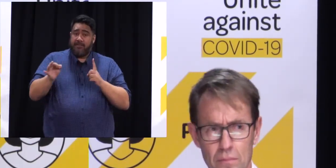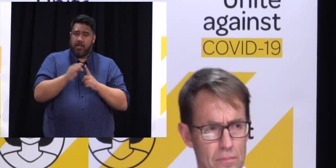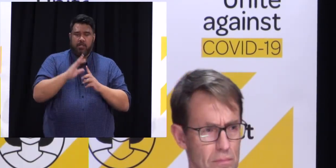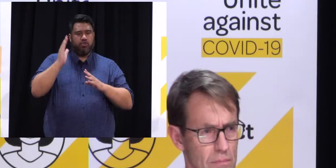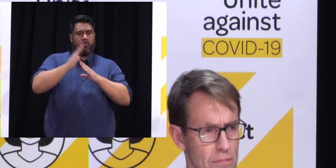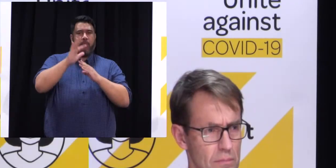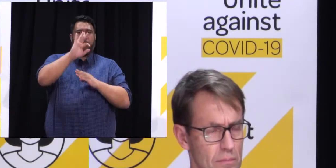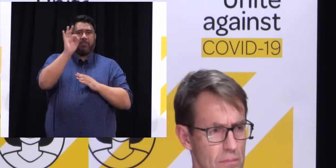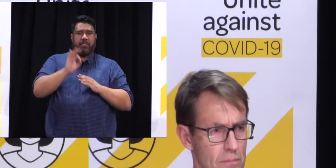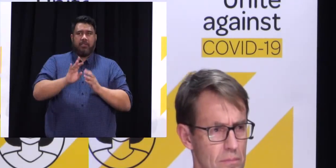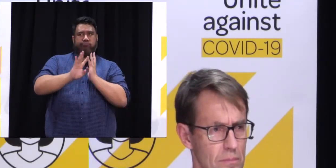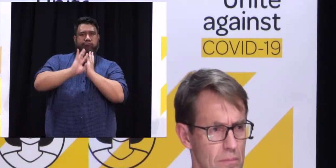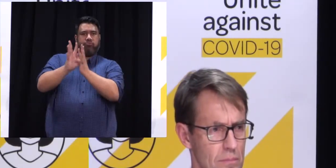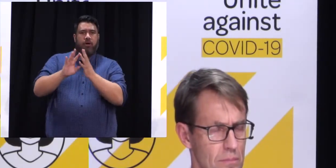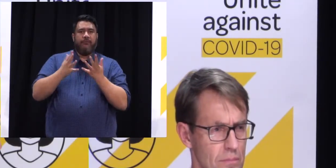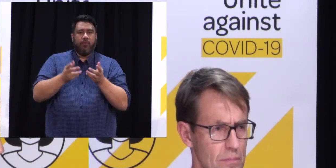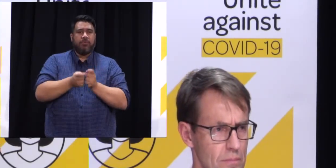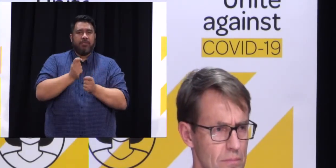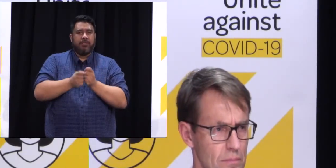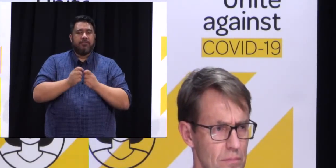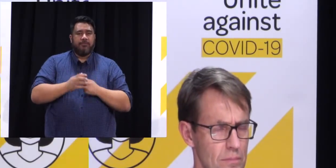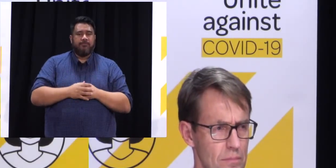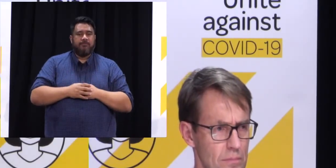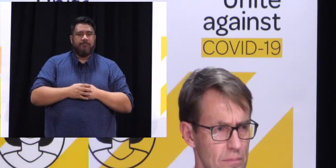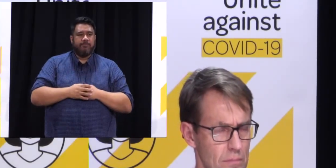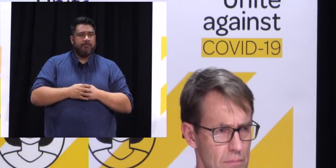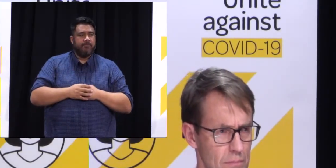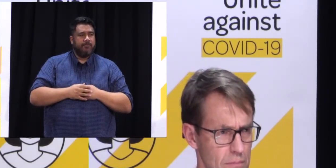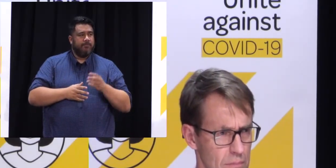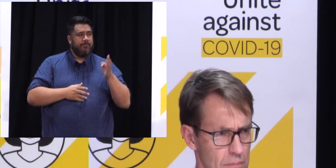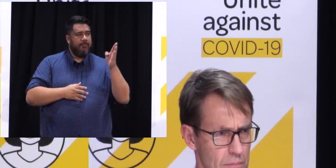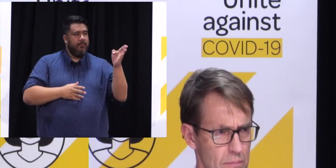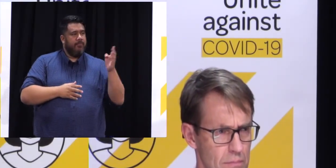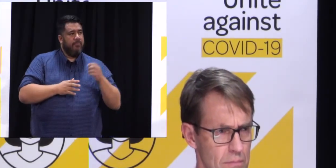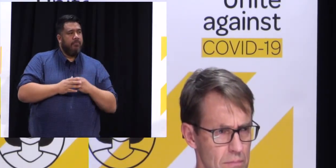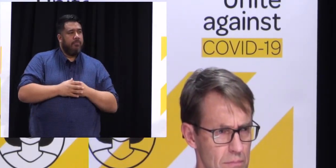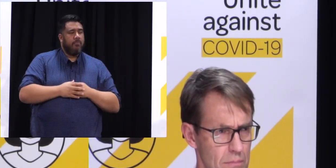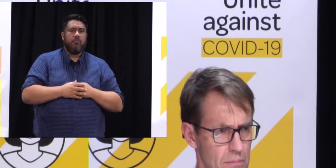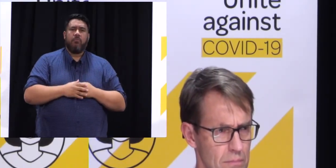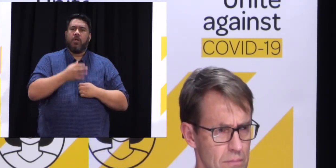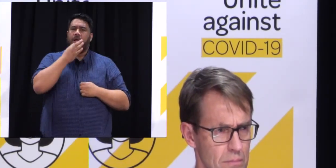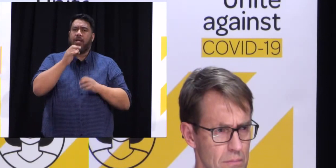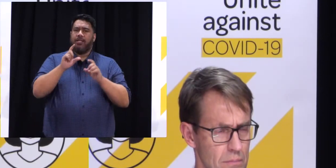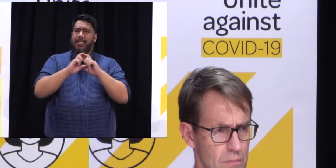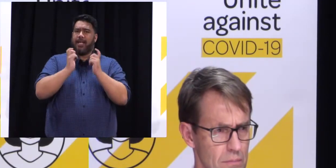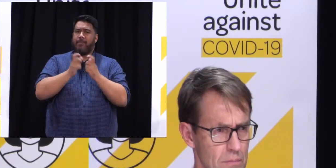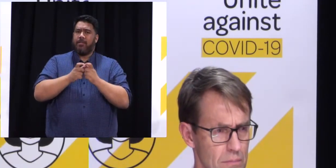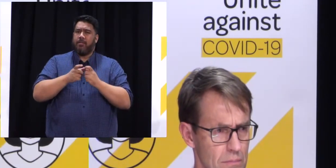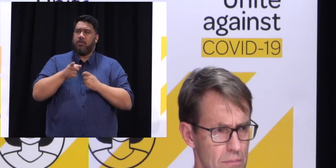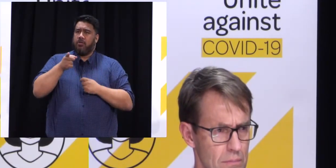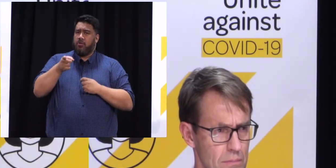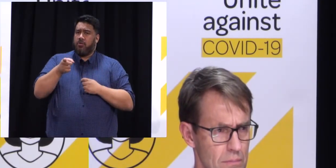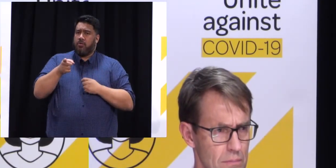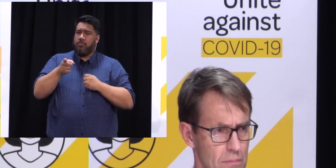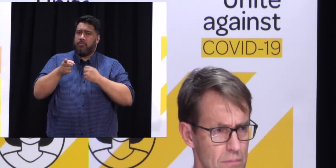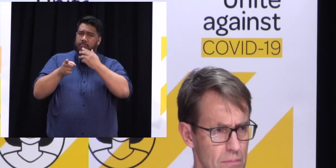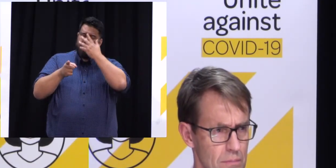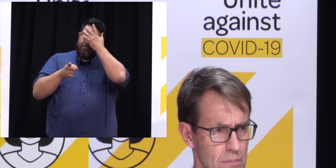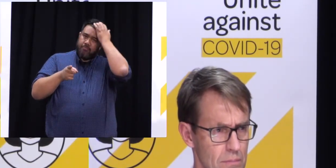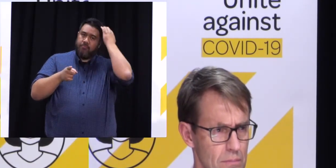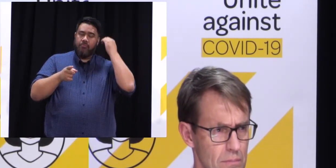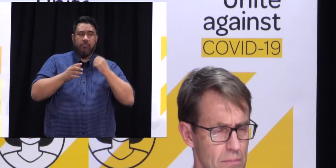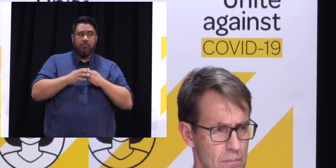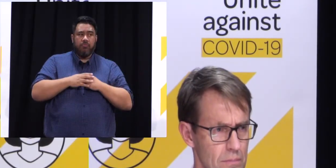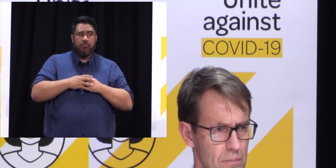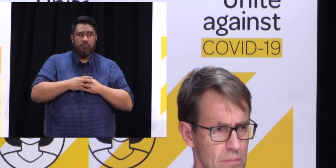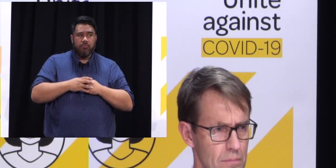I'll come to you, and then I'll come back over to Jane. Thank you. Will Cabinet consider making the $2,000 course related costs